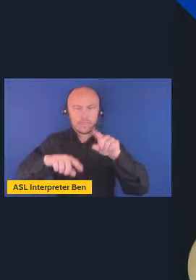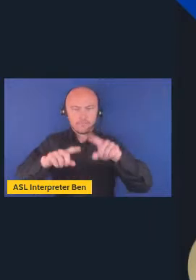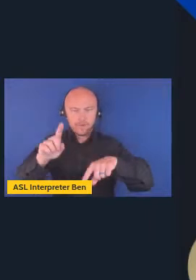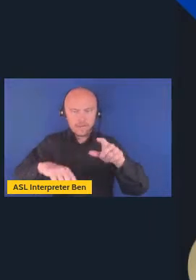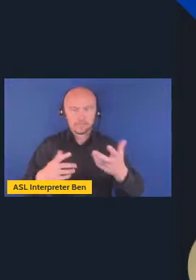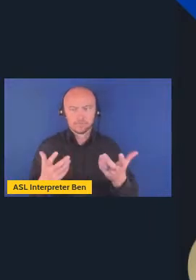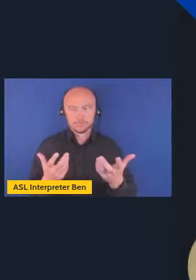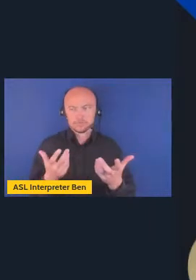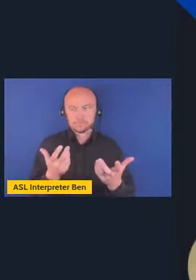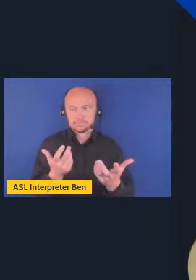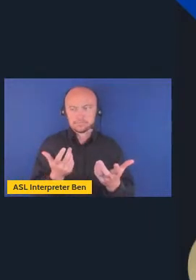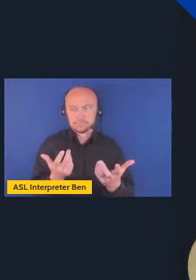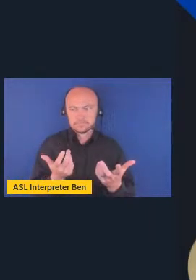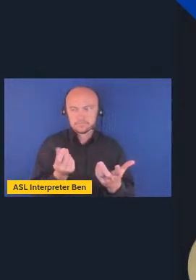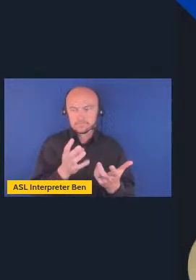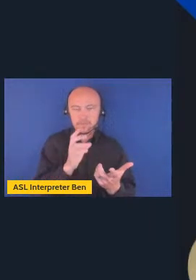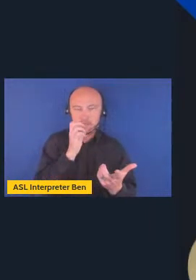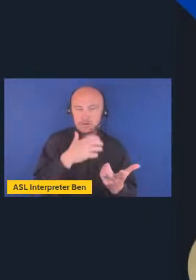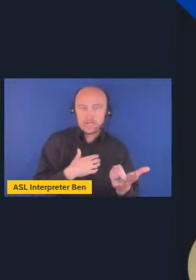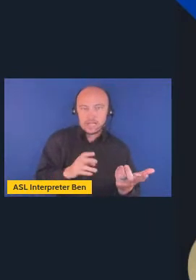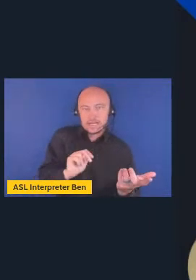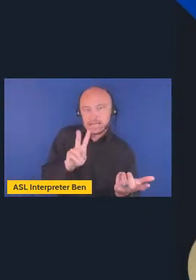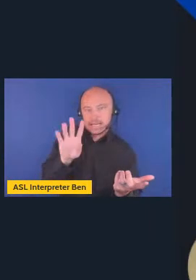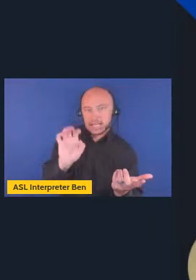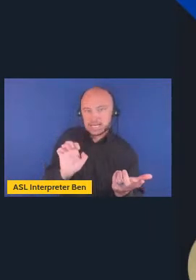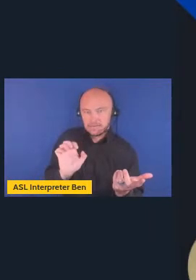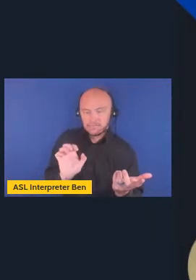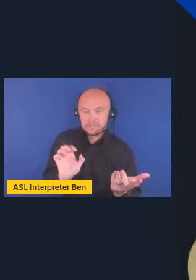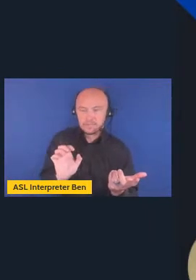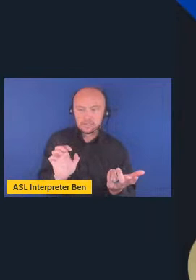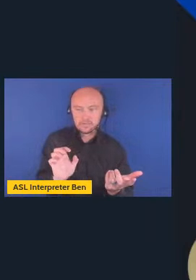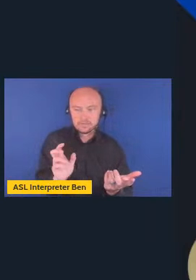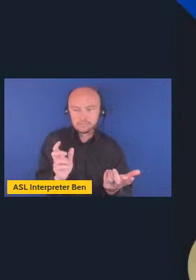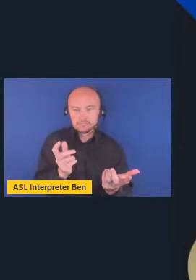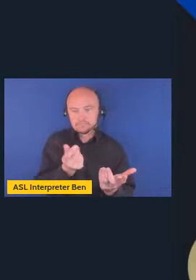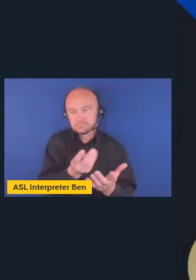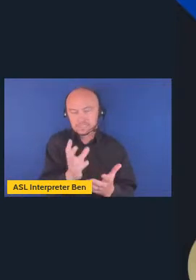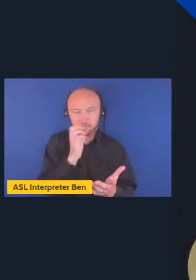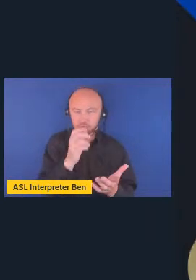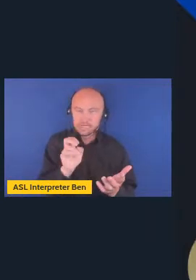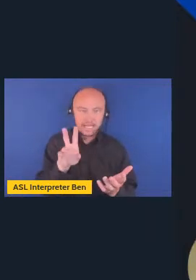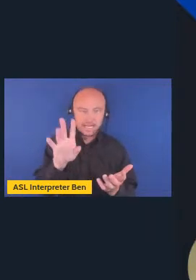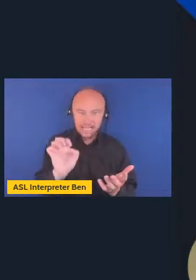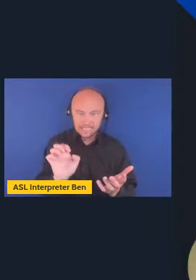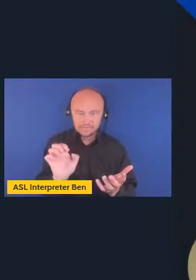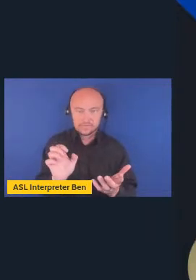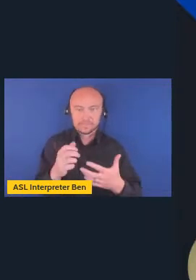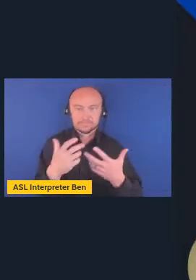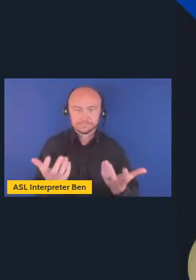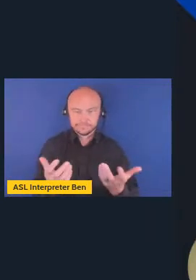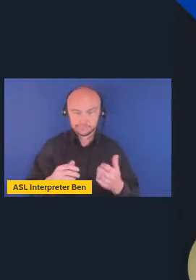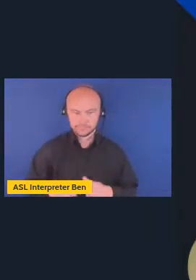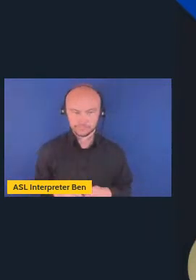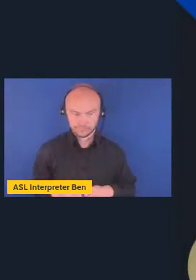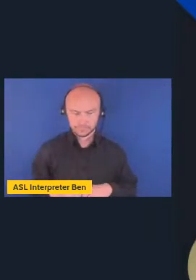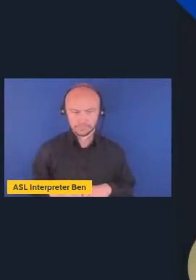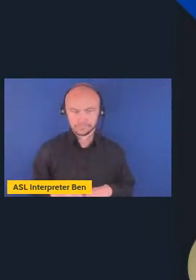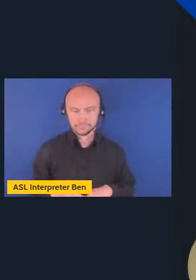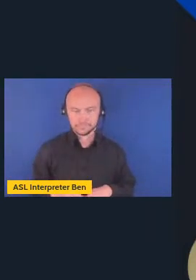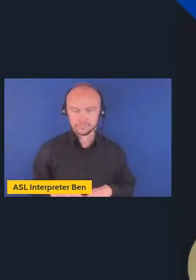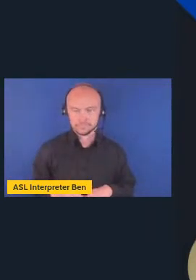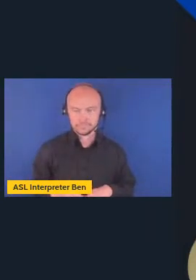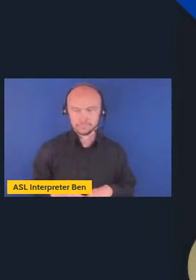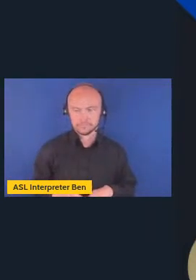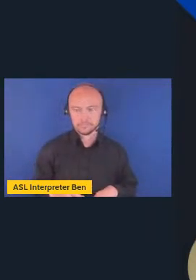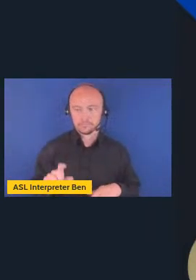for some of them, they were not native. There were some native ones, but not all of it was native. And then another